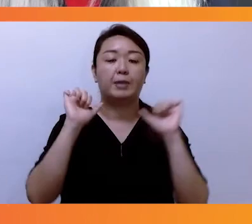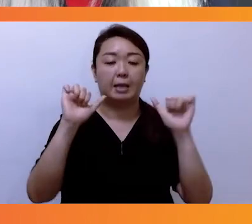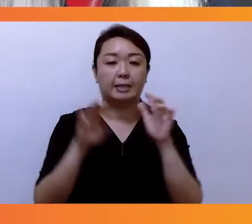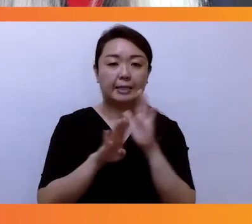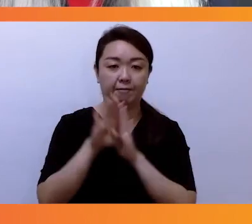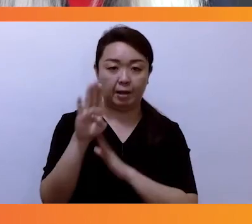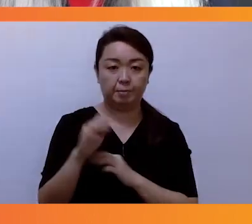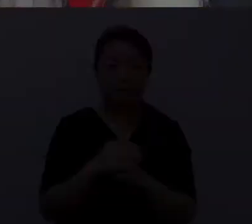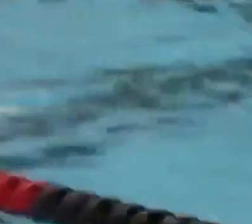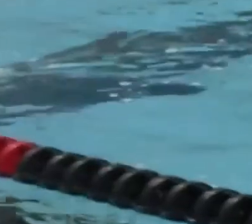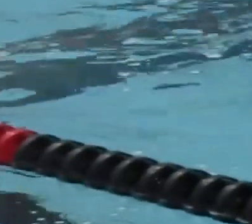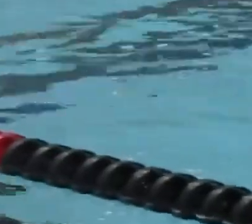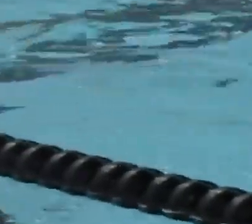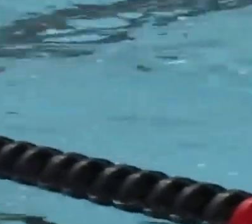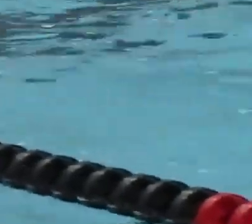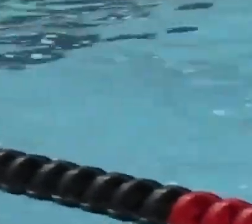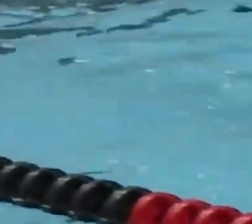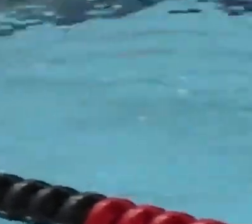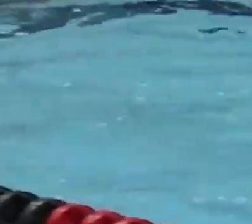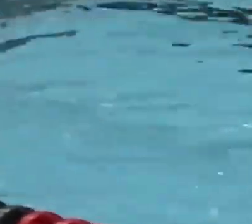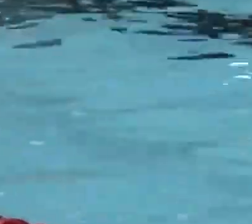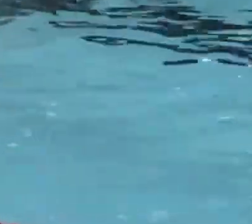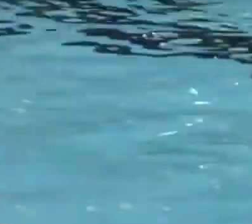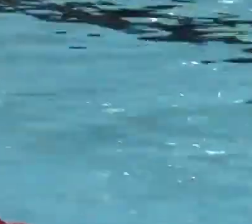athlete's development.